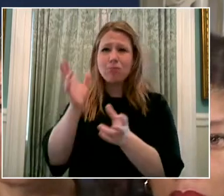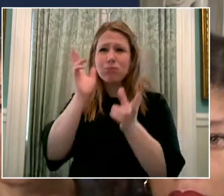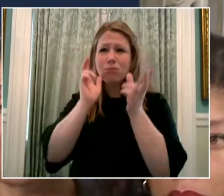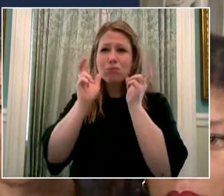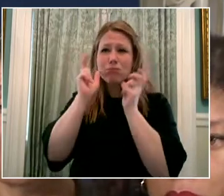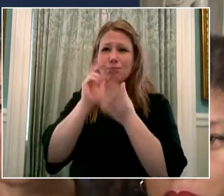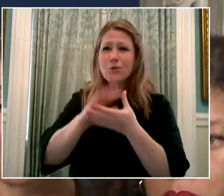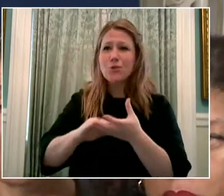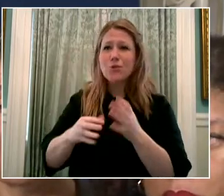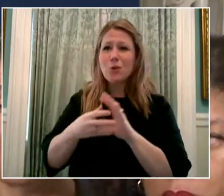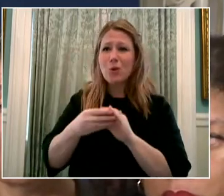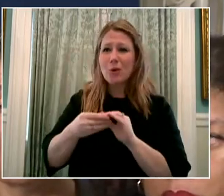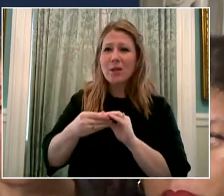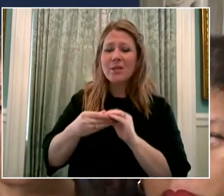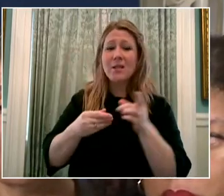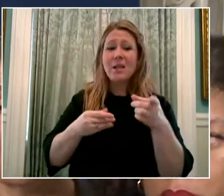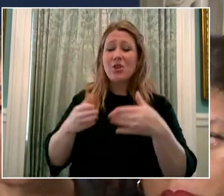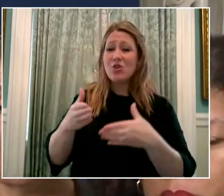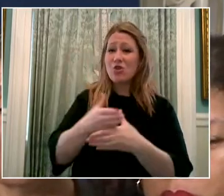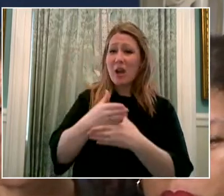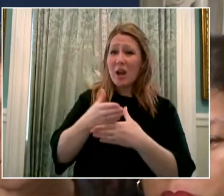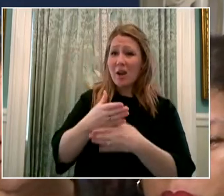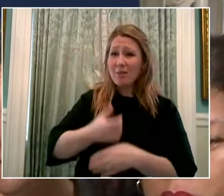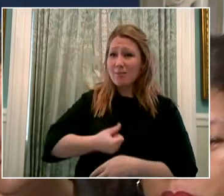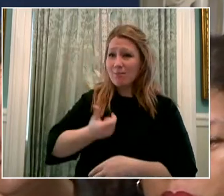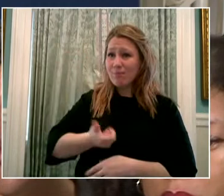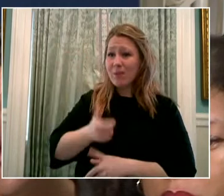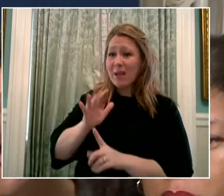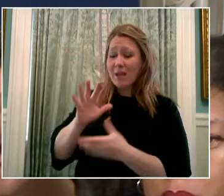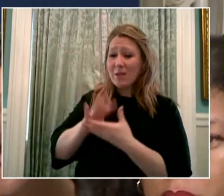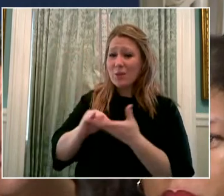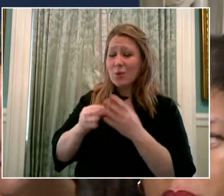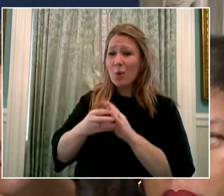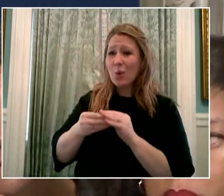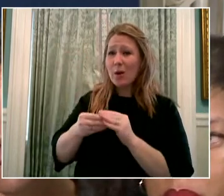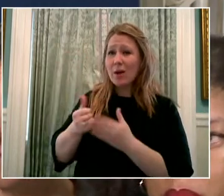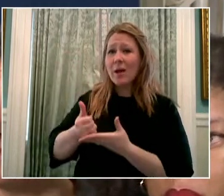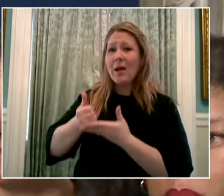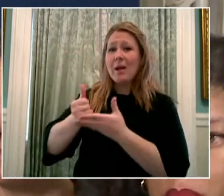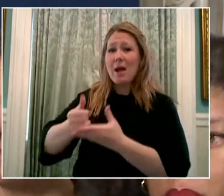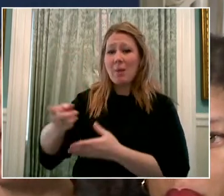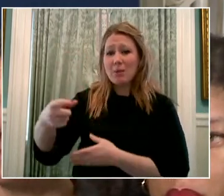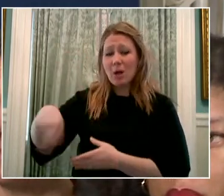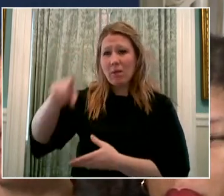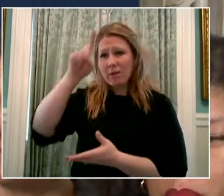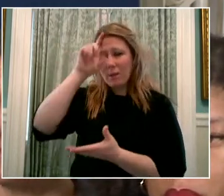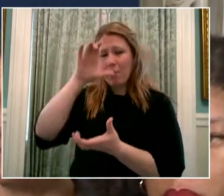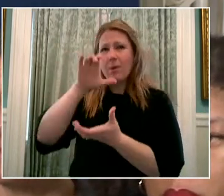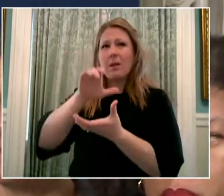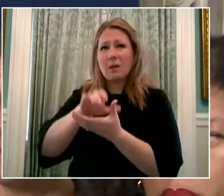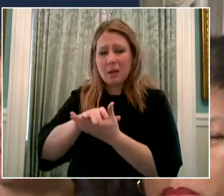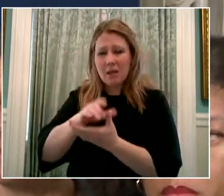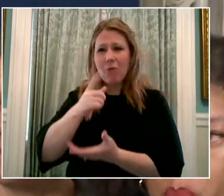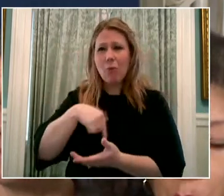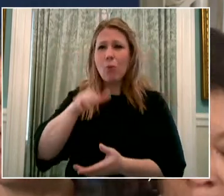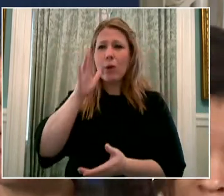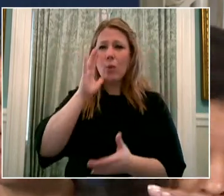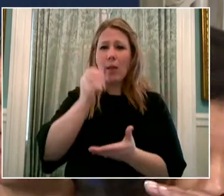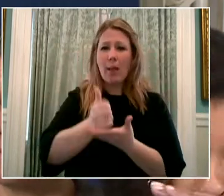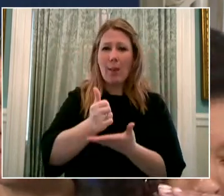in this country and what we represent. And so we're not going to do what others have done. We have been the most